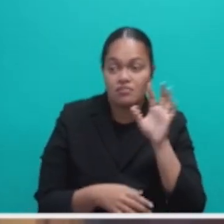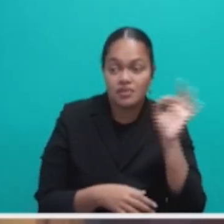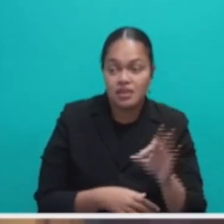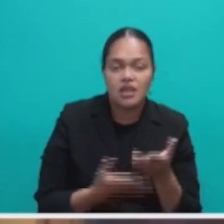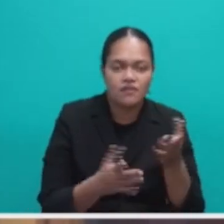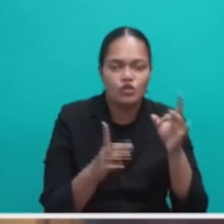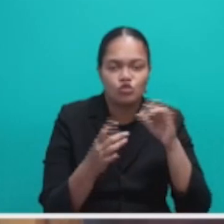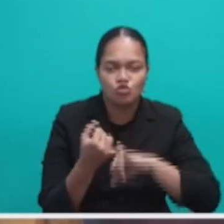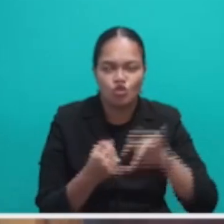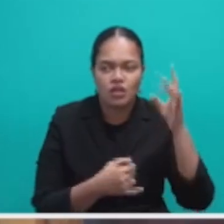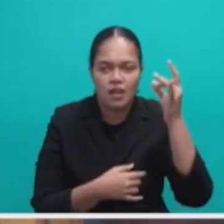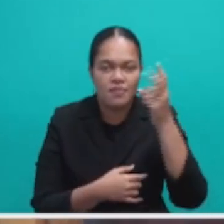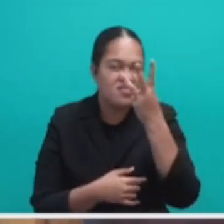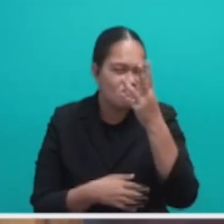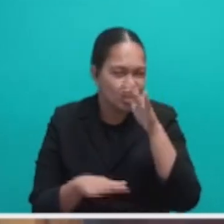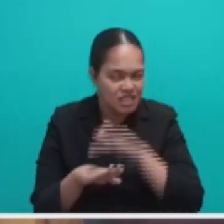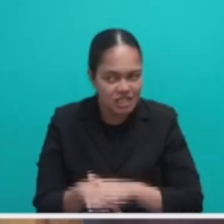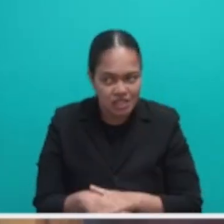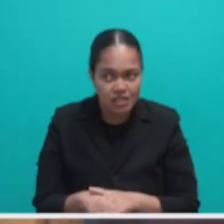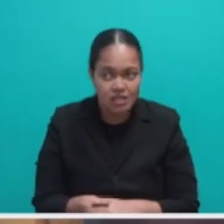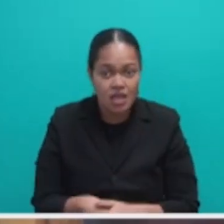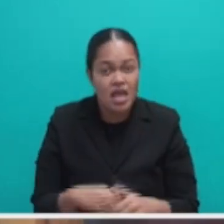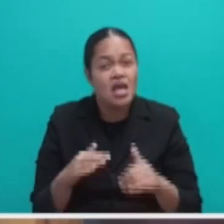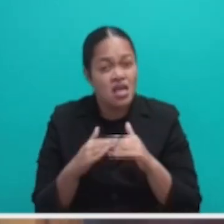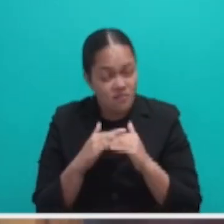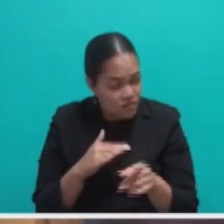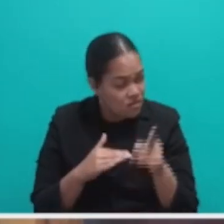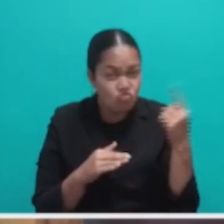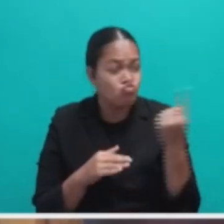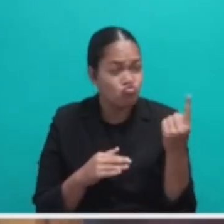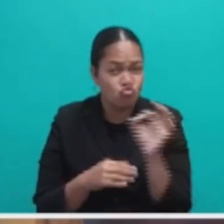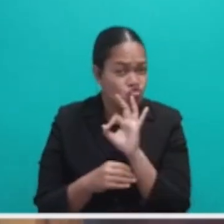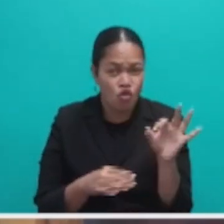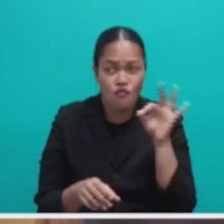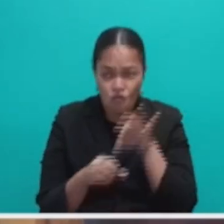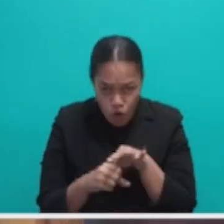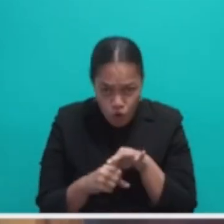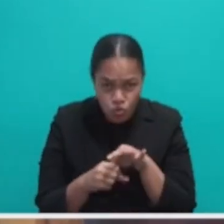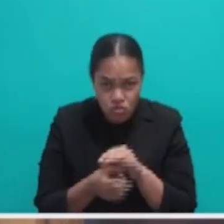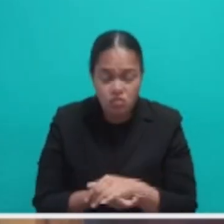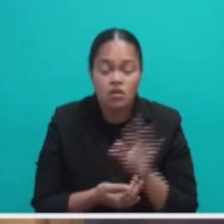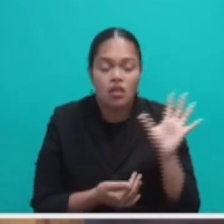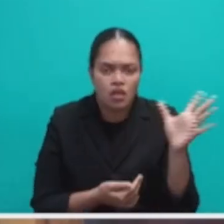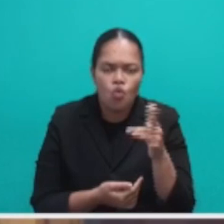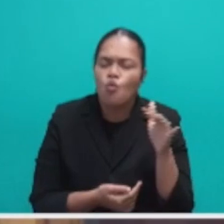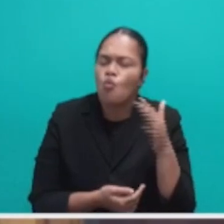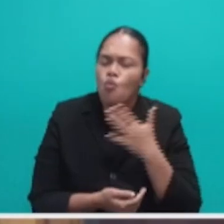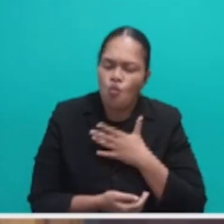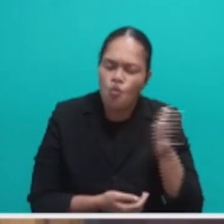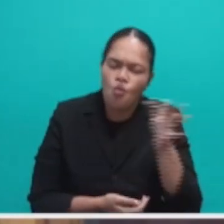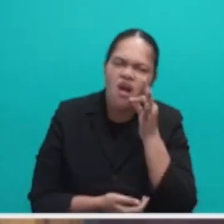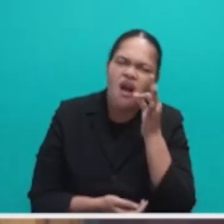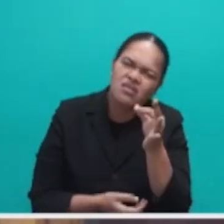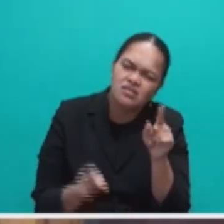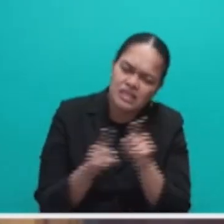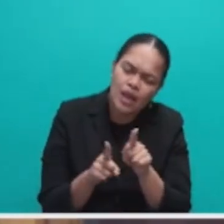gave SODELPA 3 seats. And even those that did not vote, they all asked the same